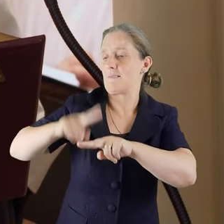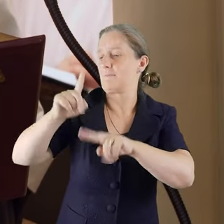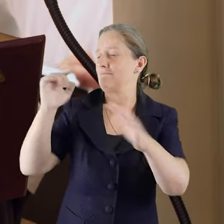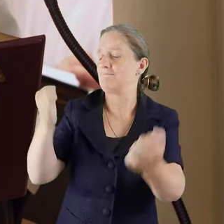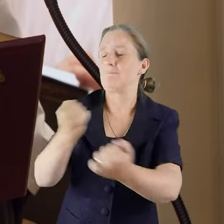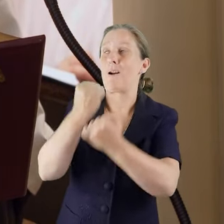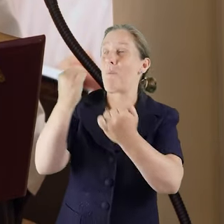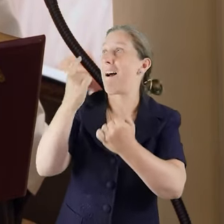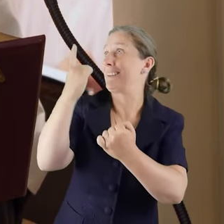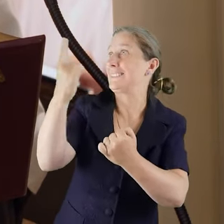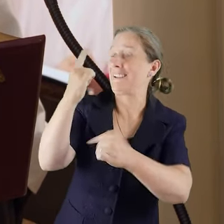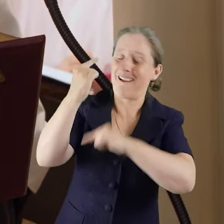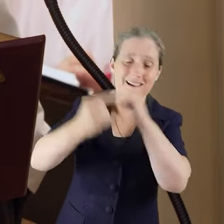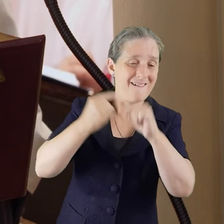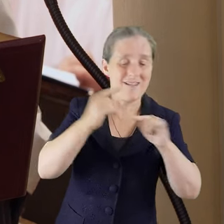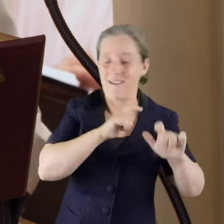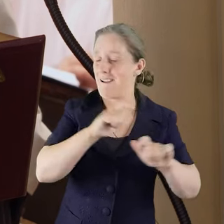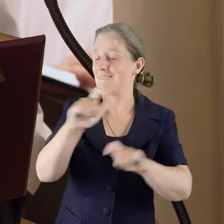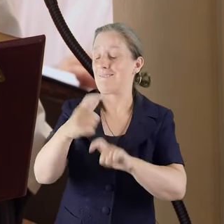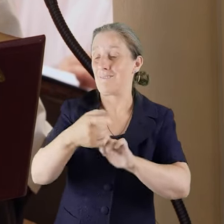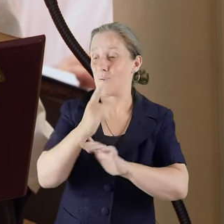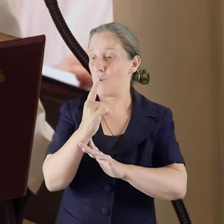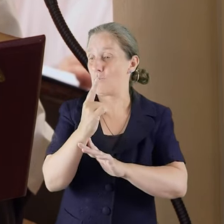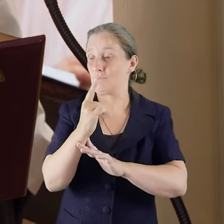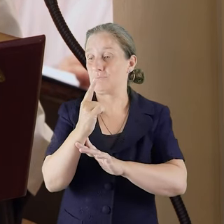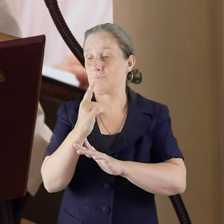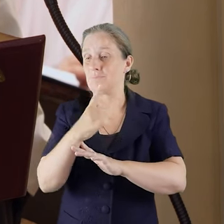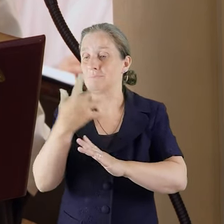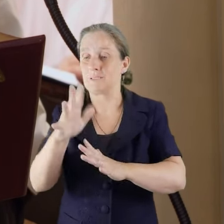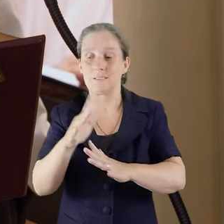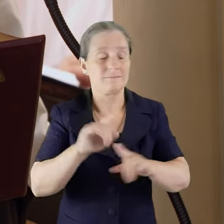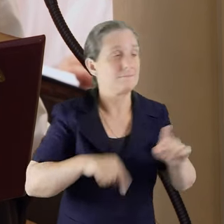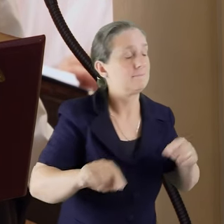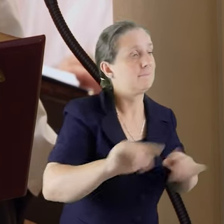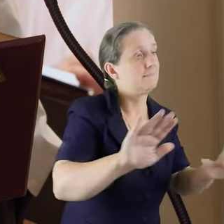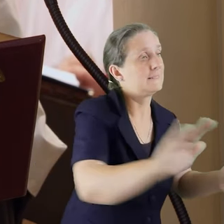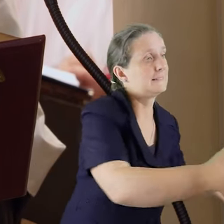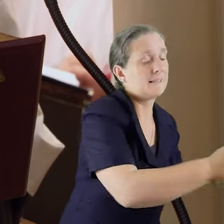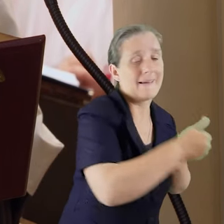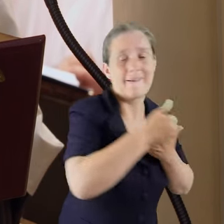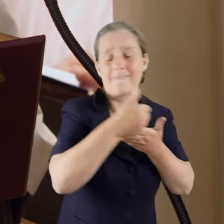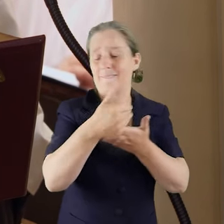Father, almighty and everlasting God, who has safely brought us to the